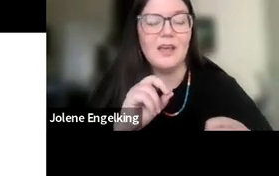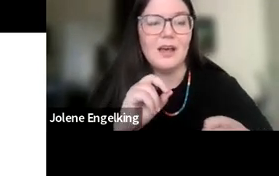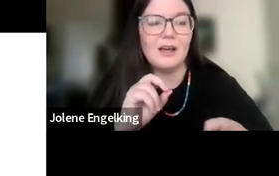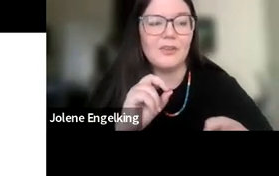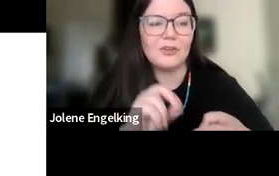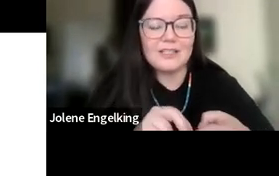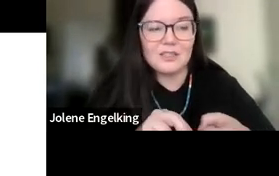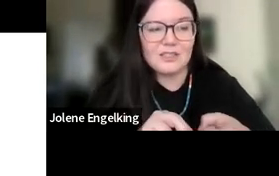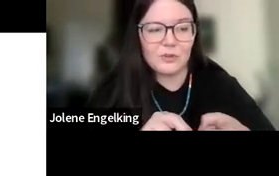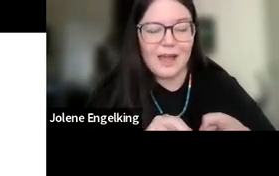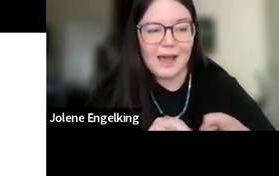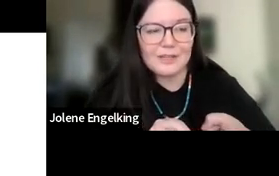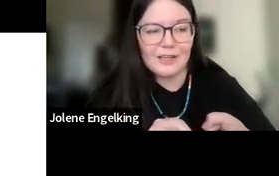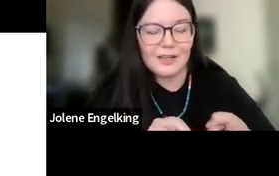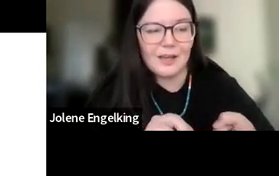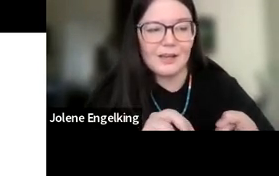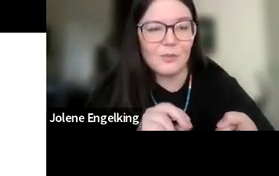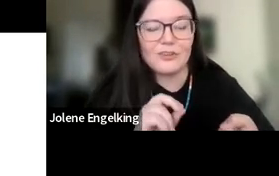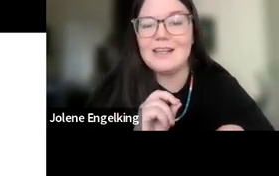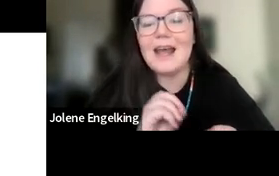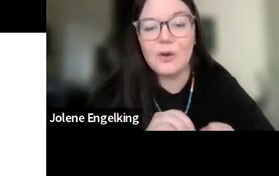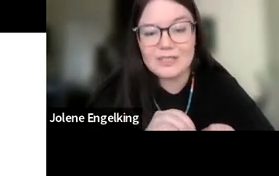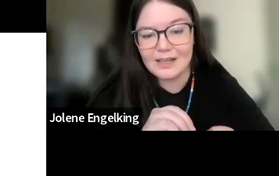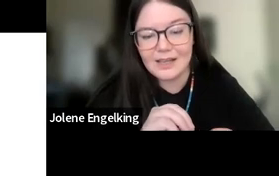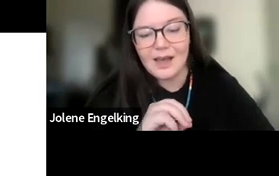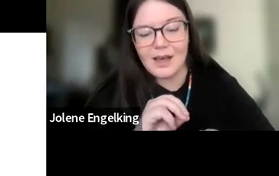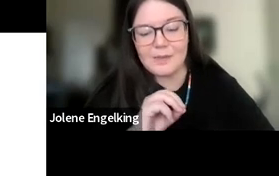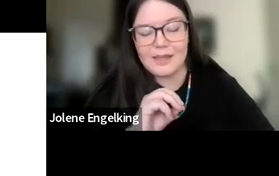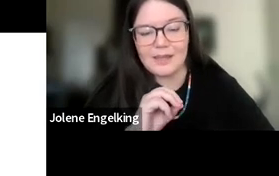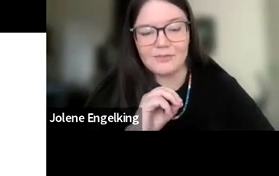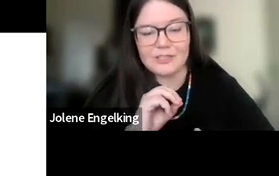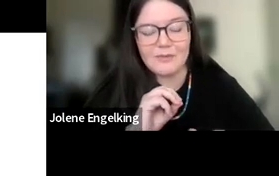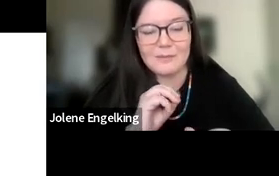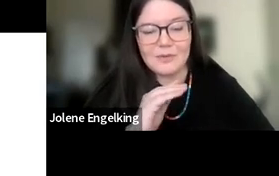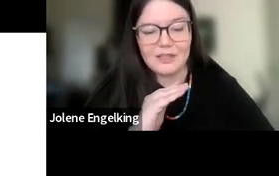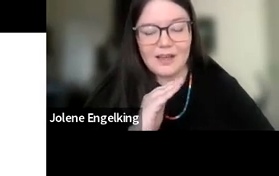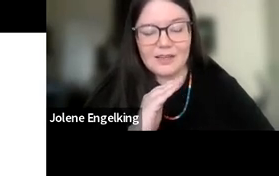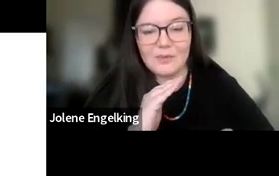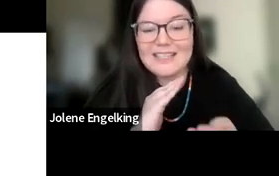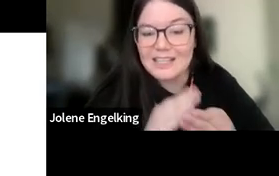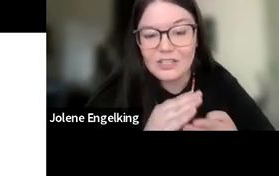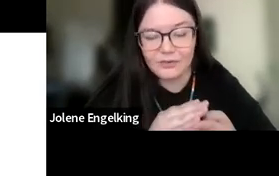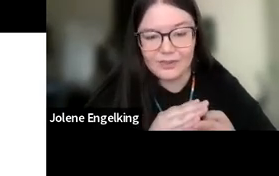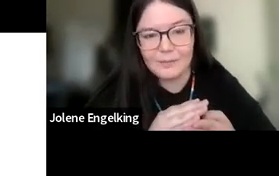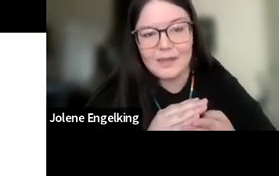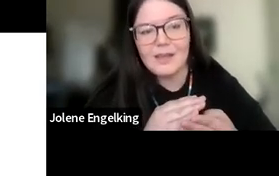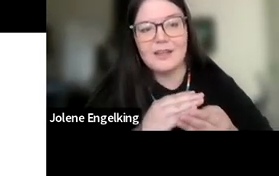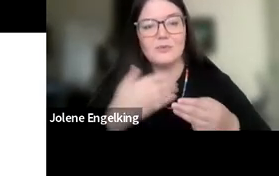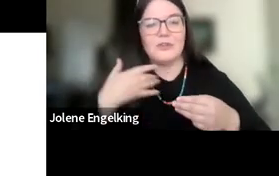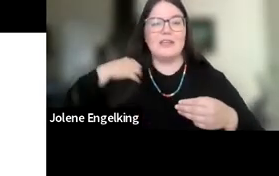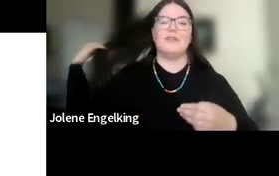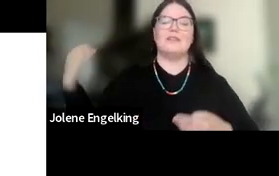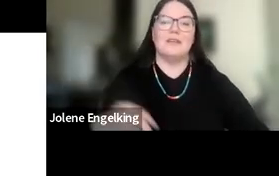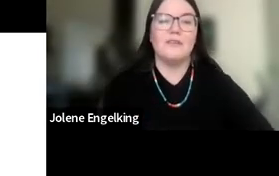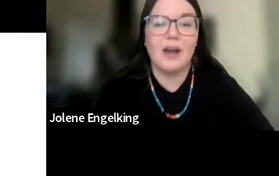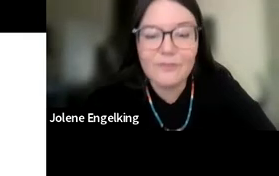when the crises were happening, where they need housing. And for some of them, it was easier for them. And so we're